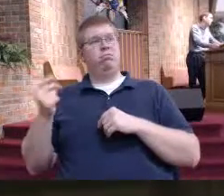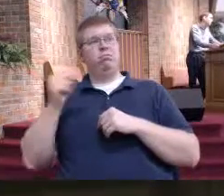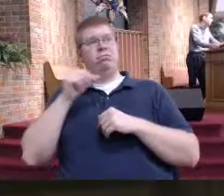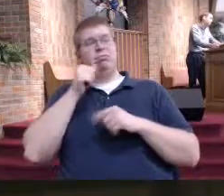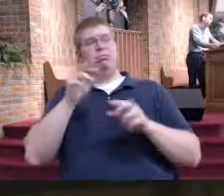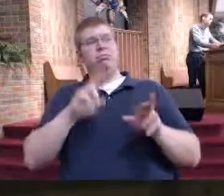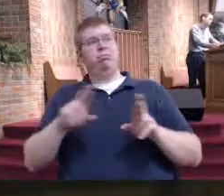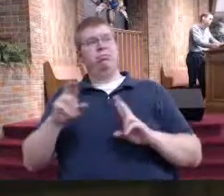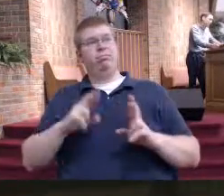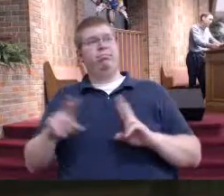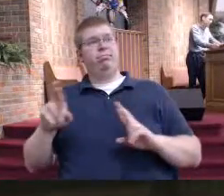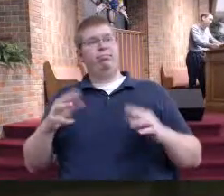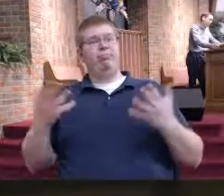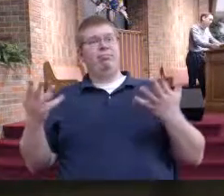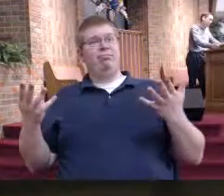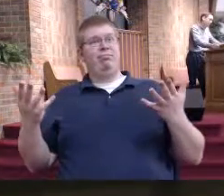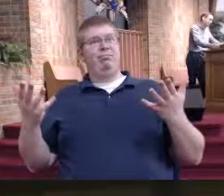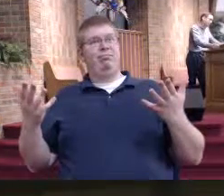foolishness.